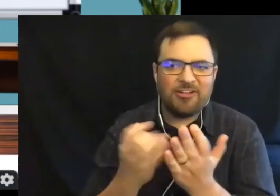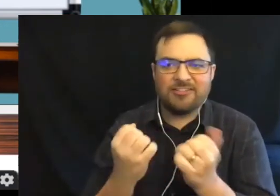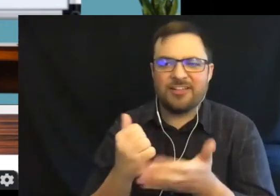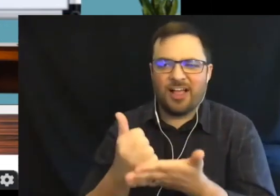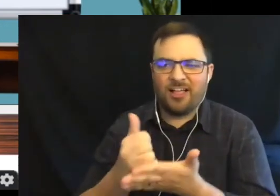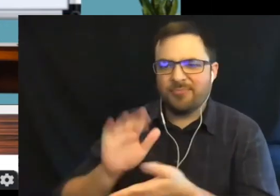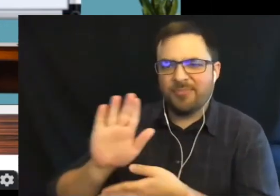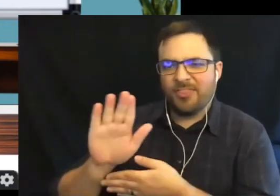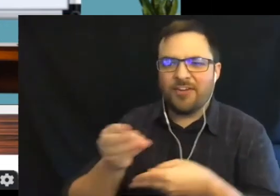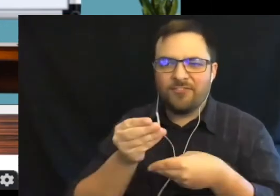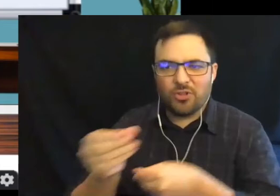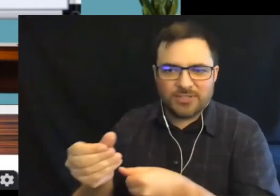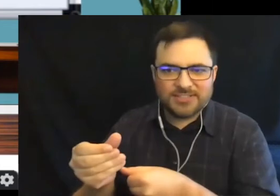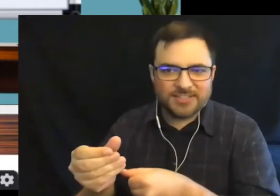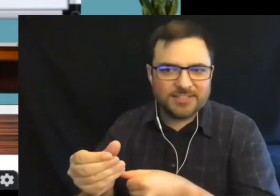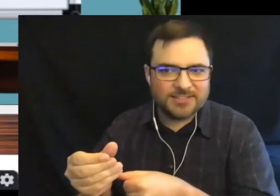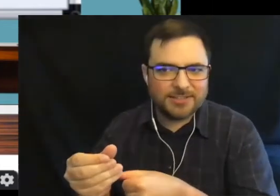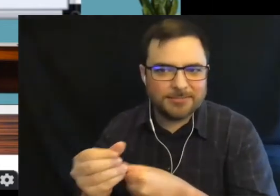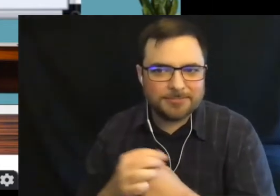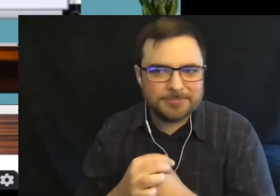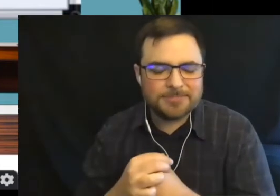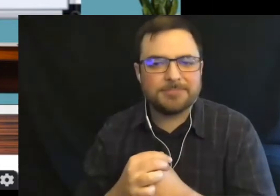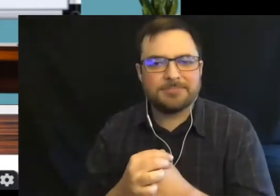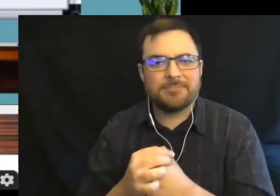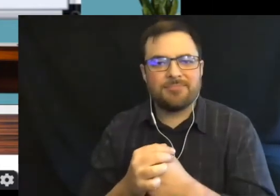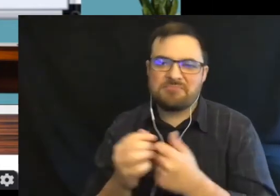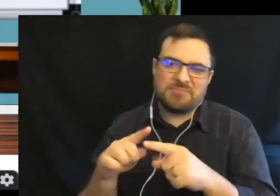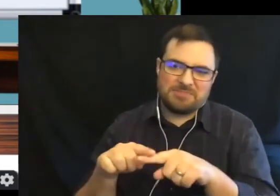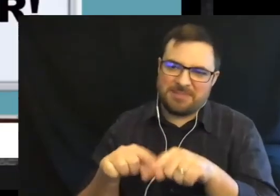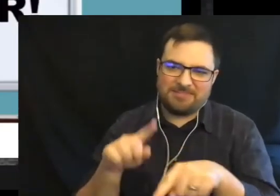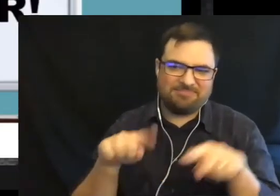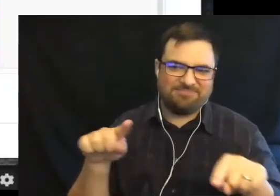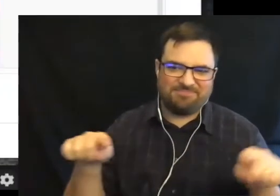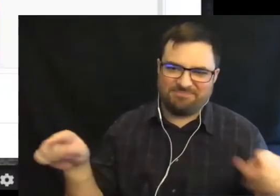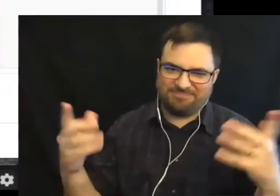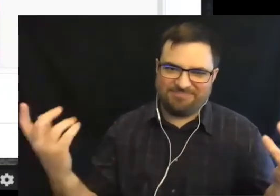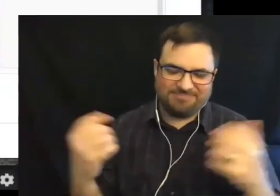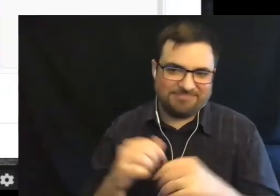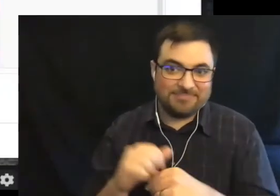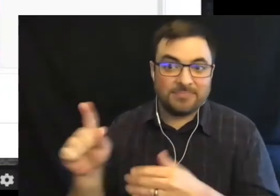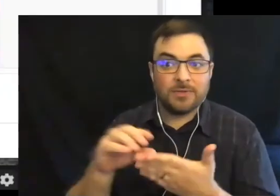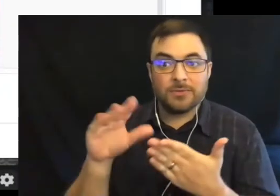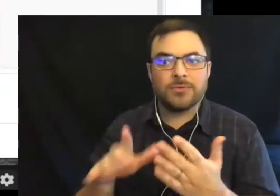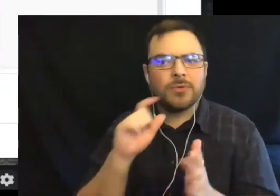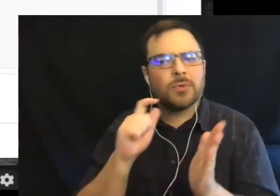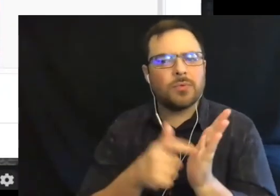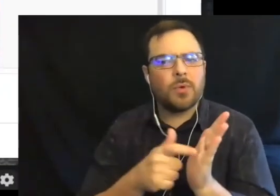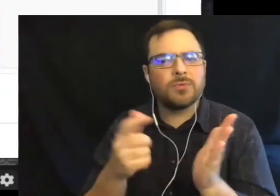student and what their needs are. So, um, and you'll notice too,